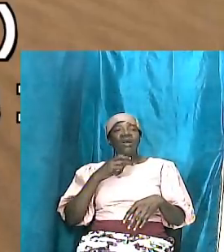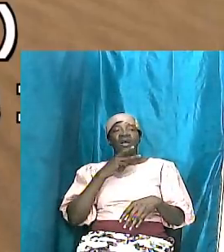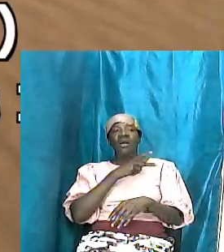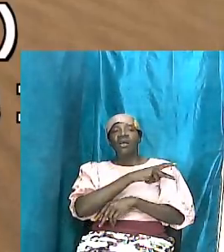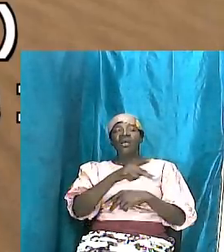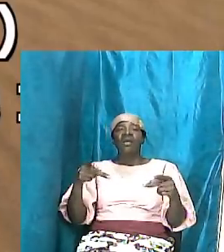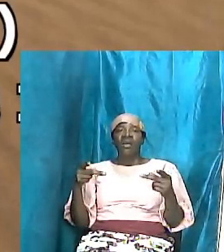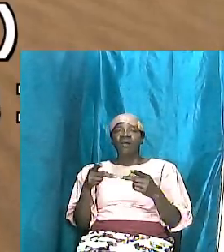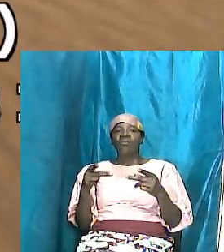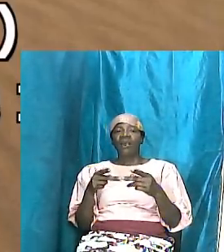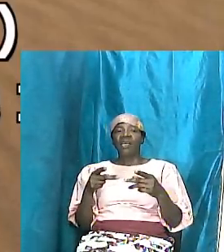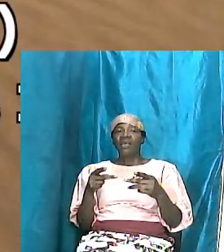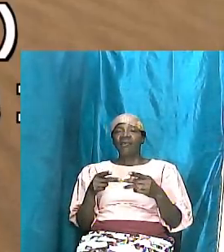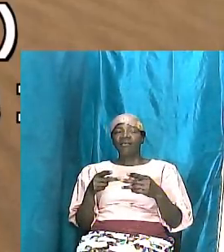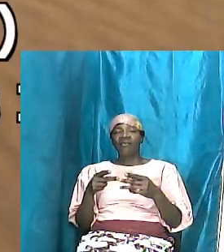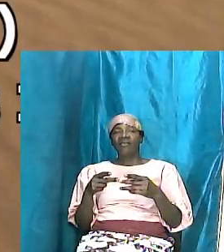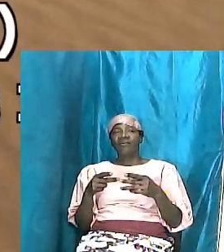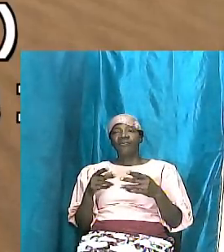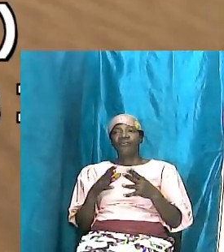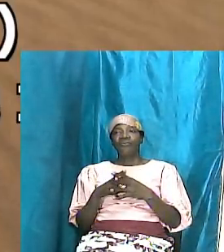explain something to us now. So,